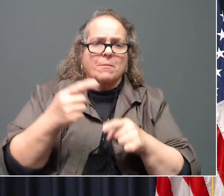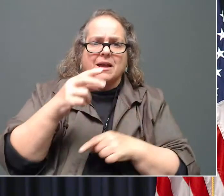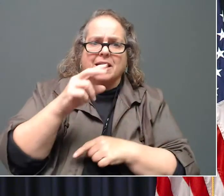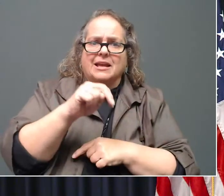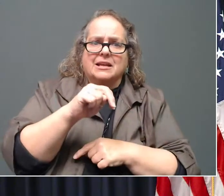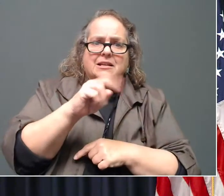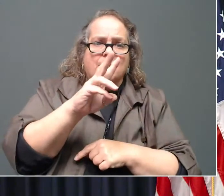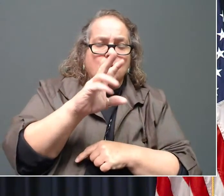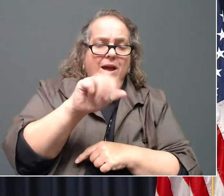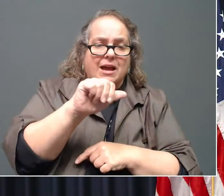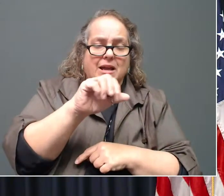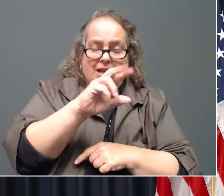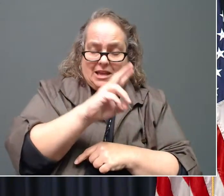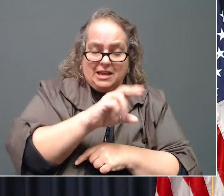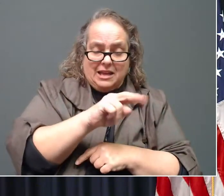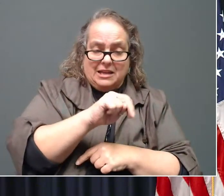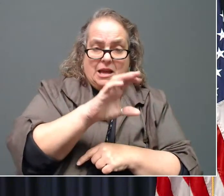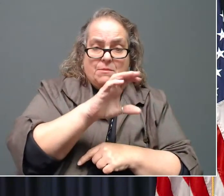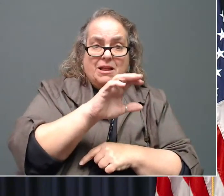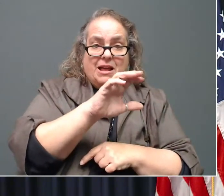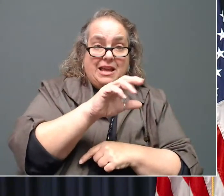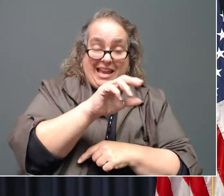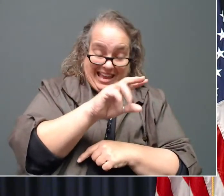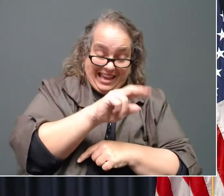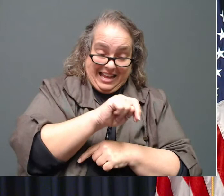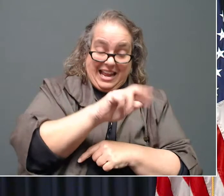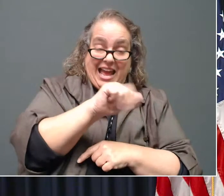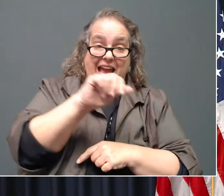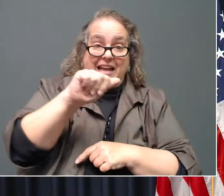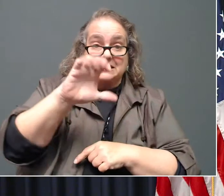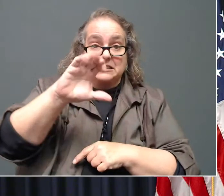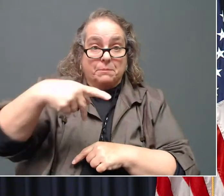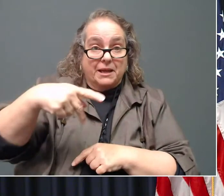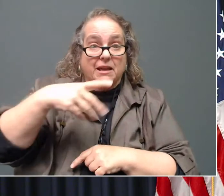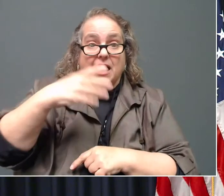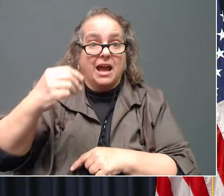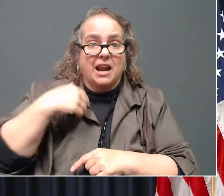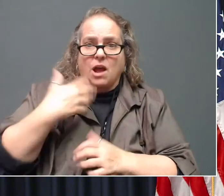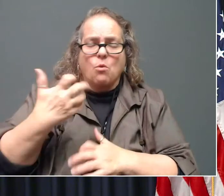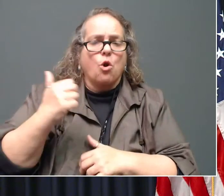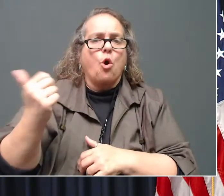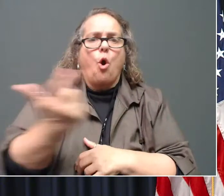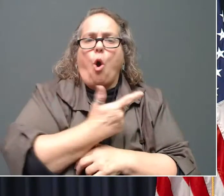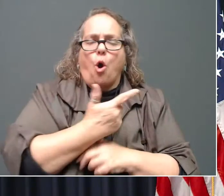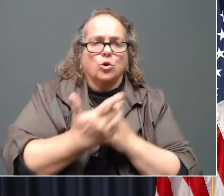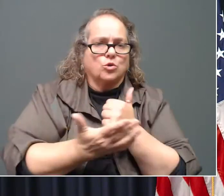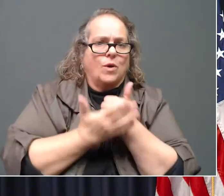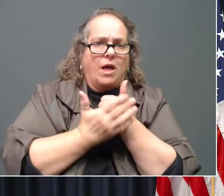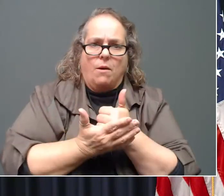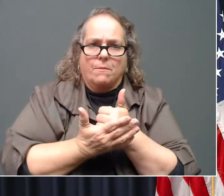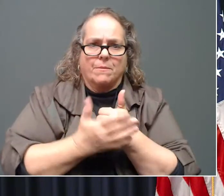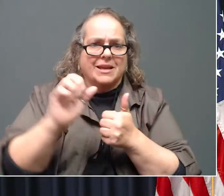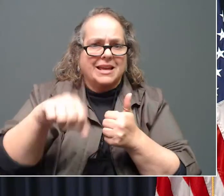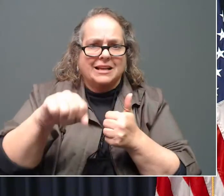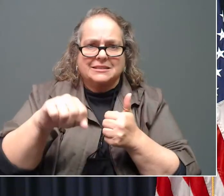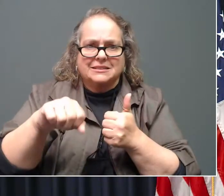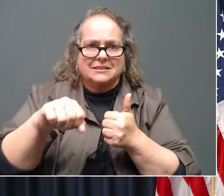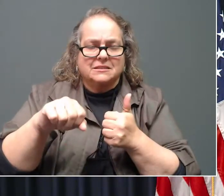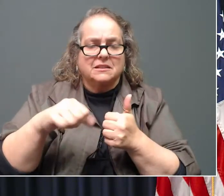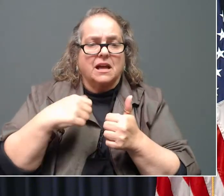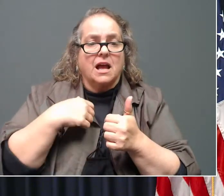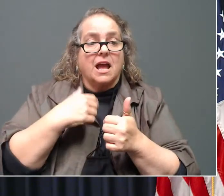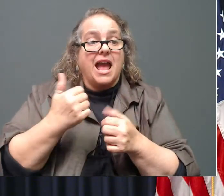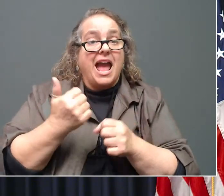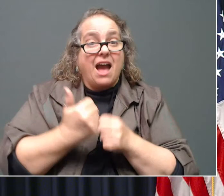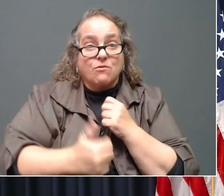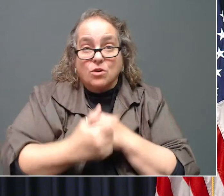all of them. Appreciate Raul Cunningham and everybody just wanting to get this right. I